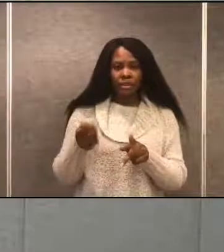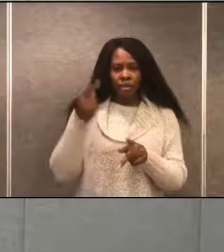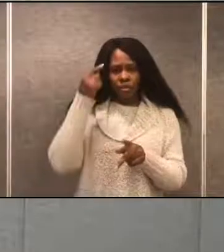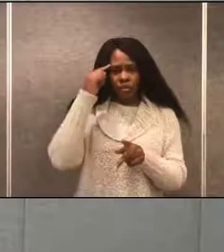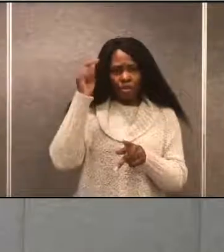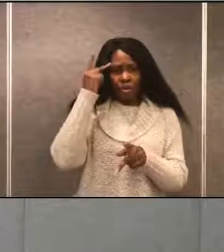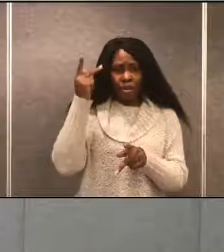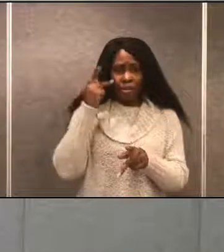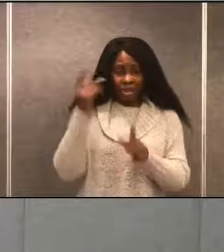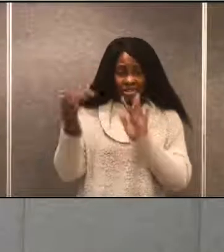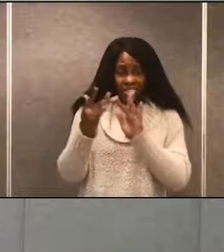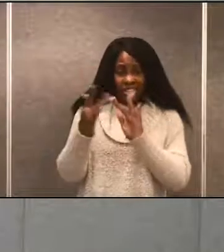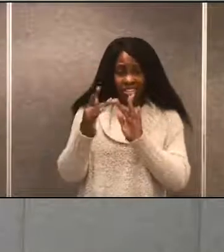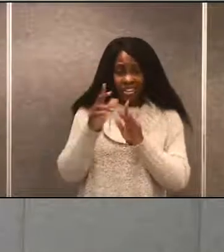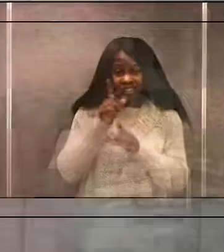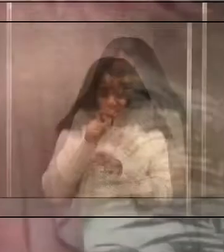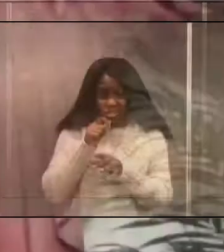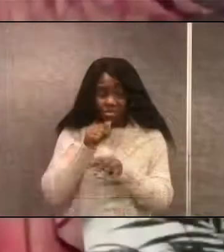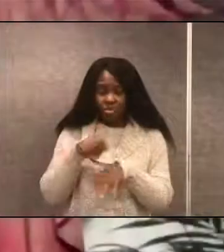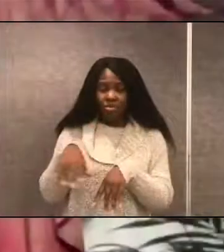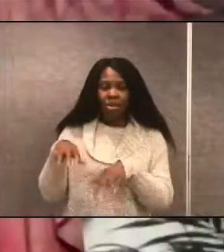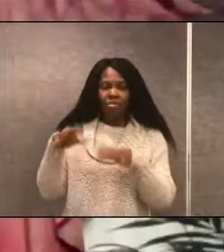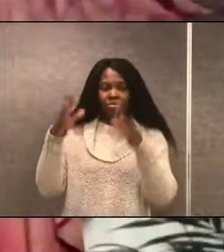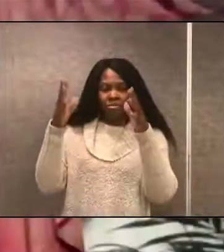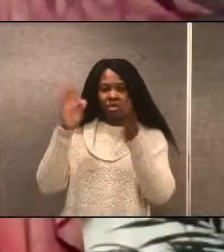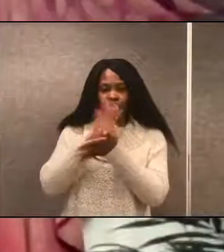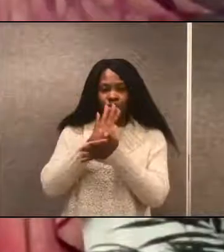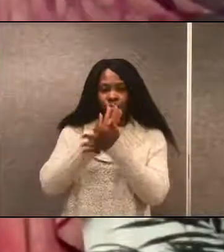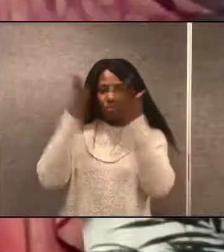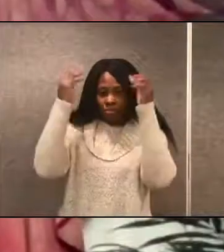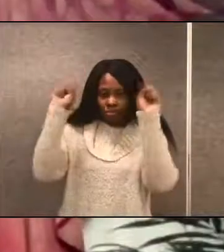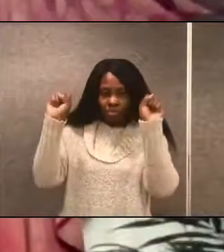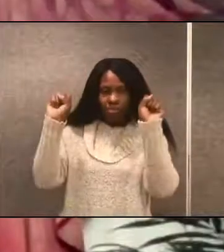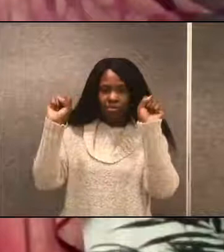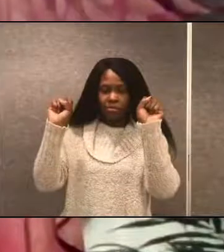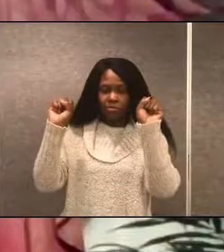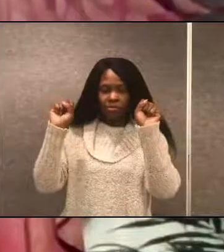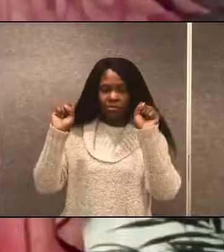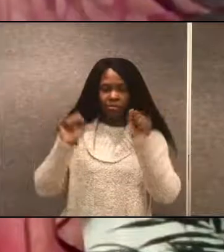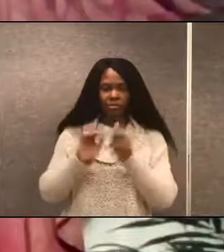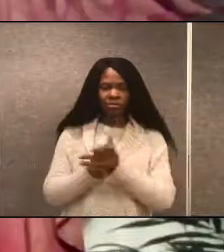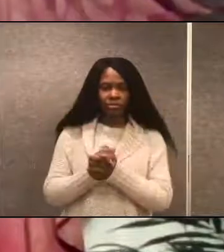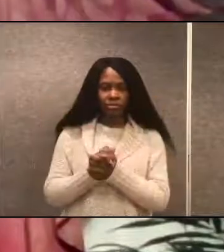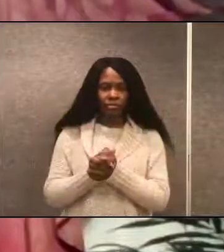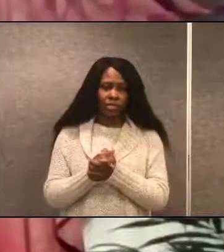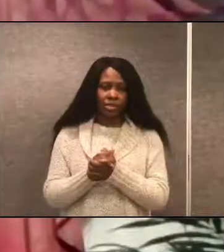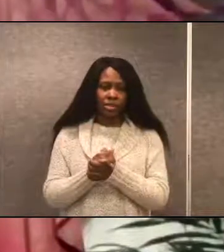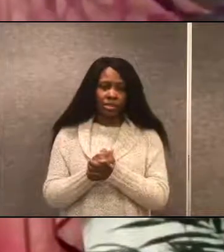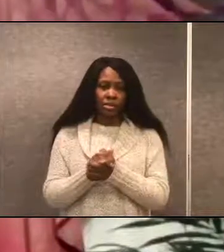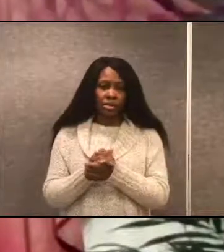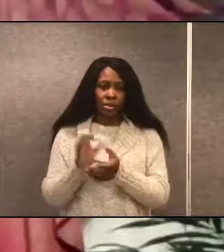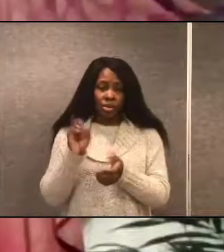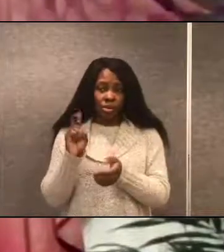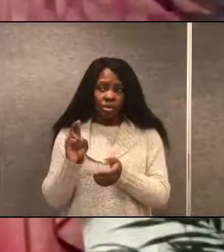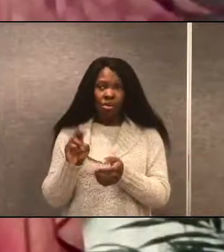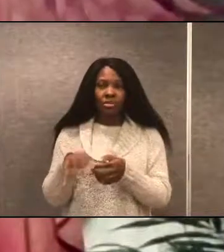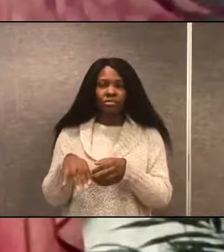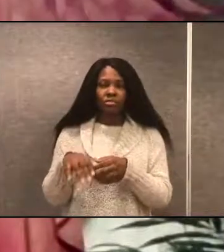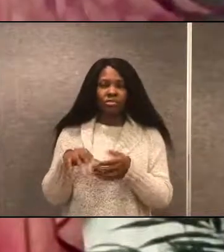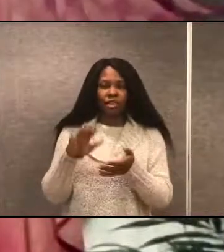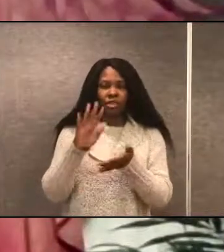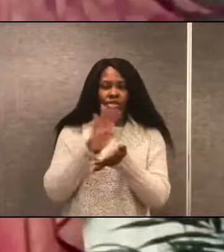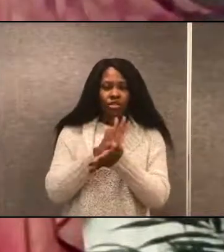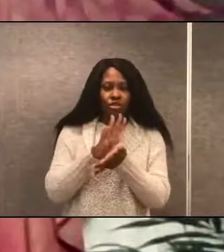main office and talk to the secretary and ask if they can be passed along to the school counselor. Right. School counselors can let them know about